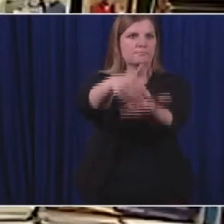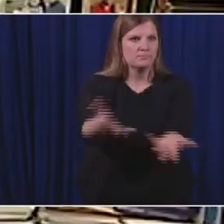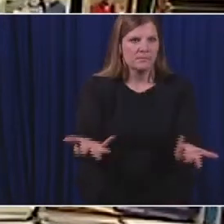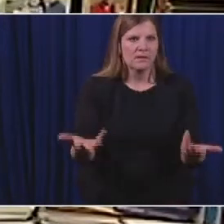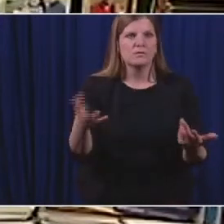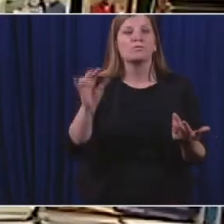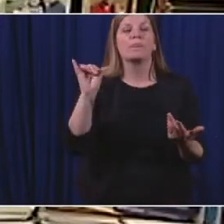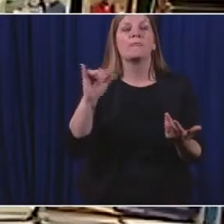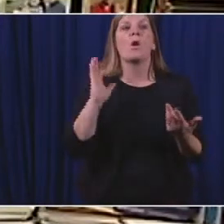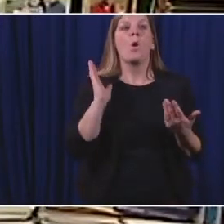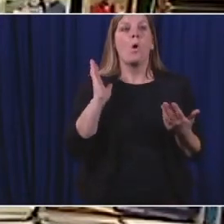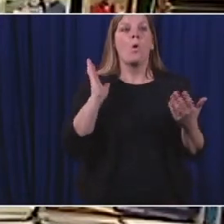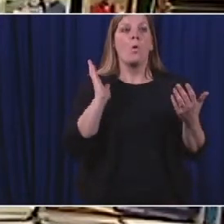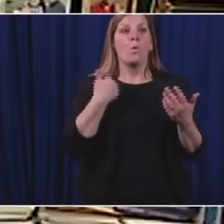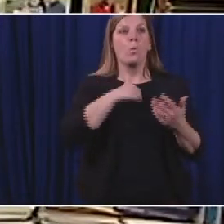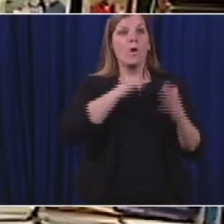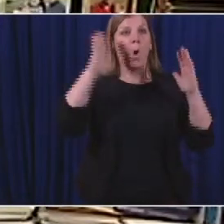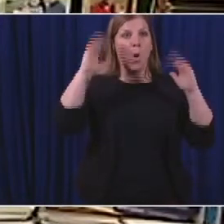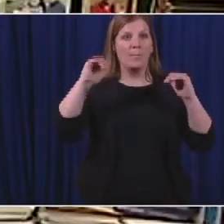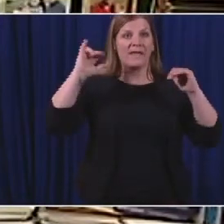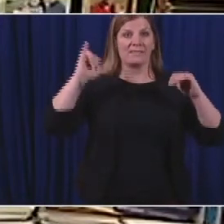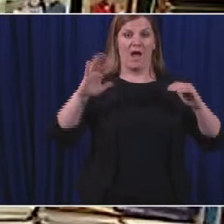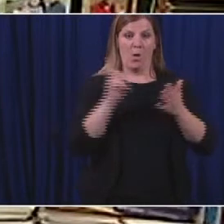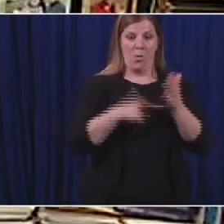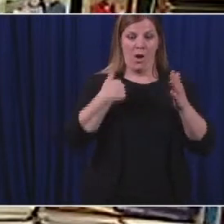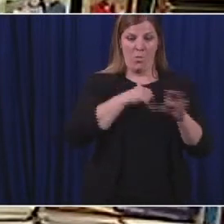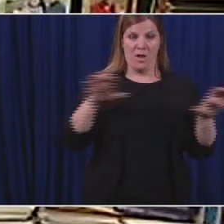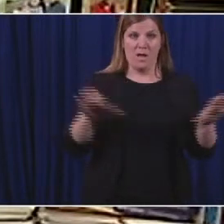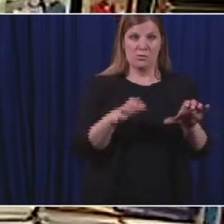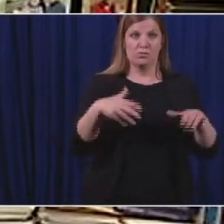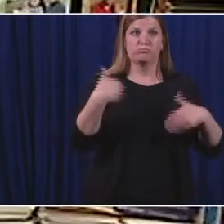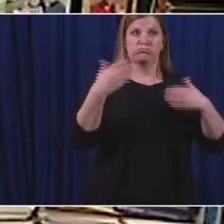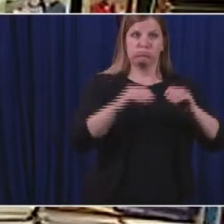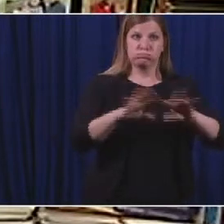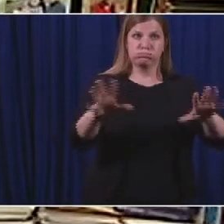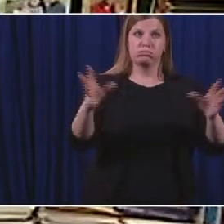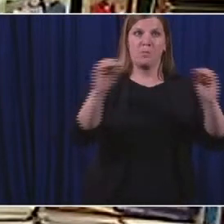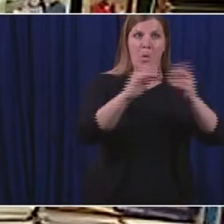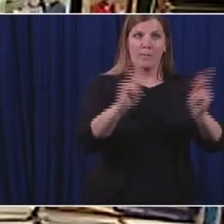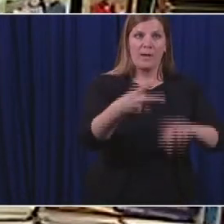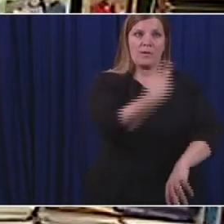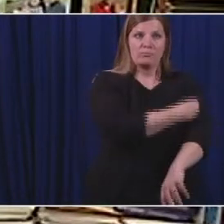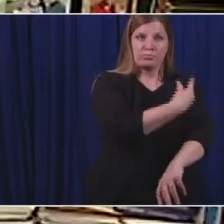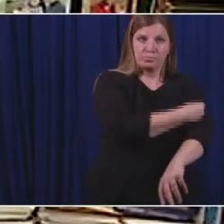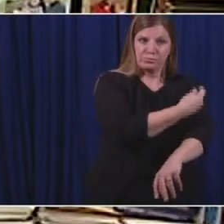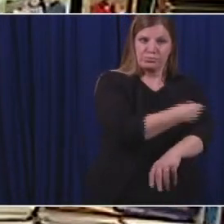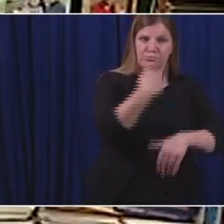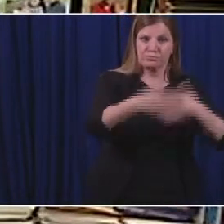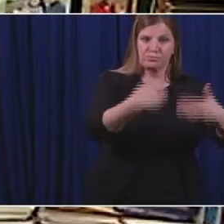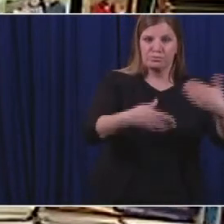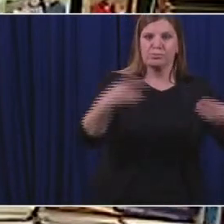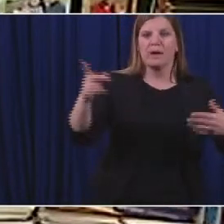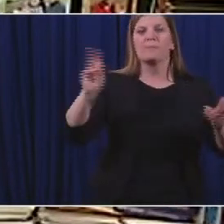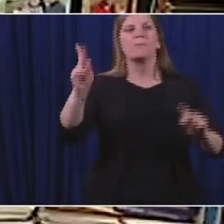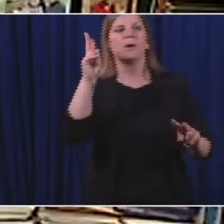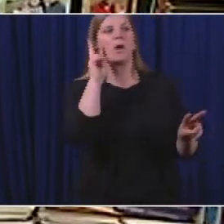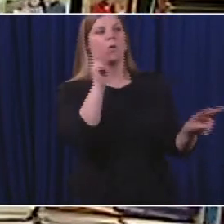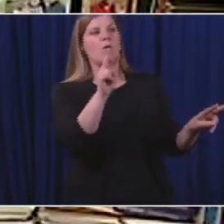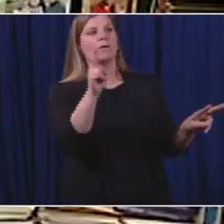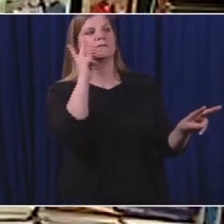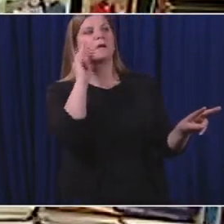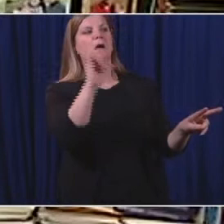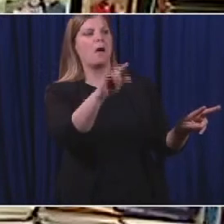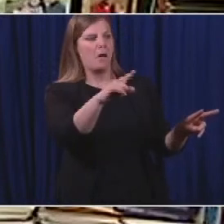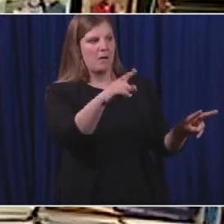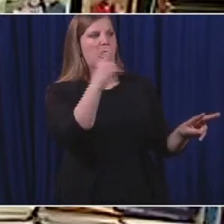for the state in terms of the uptake of the vaccine, the fact that it's safe, the fact that at some point you're going to be talking to your neighbor, you're